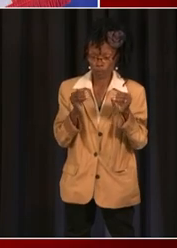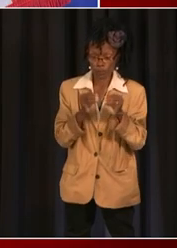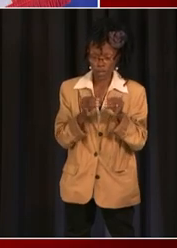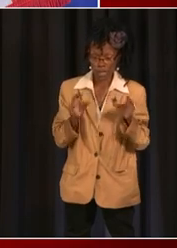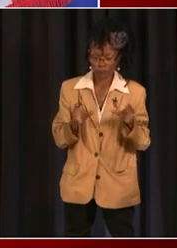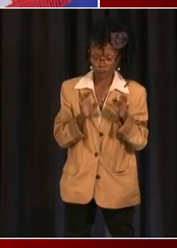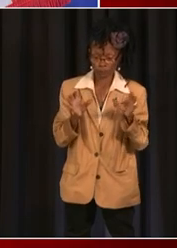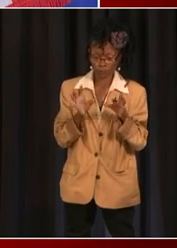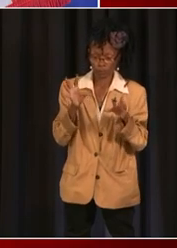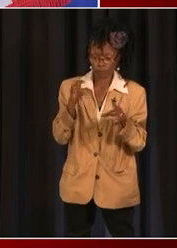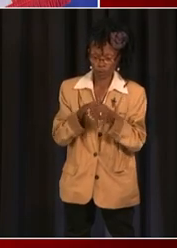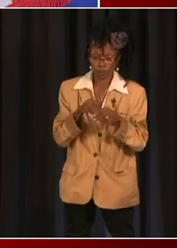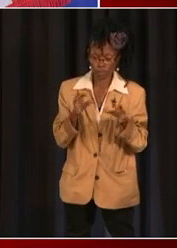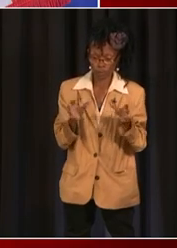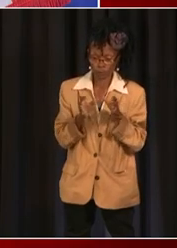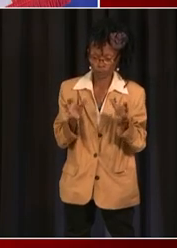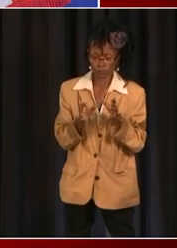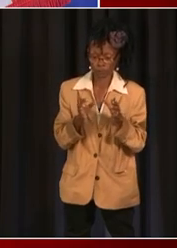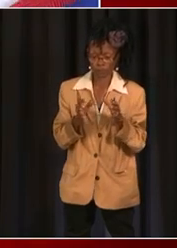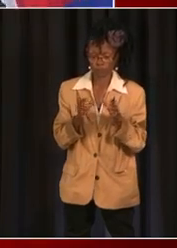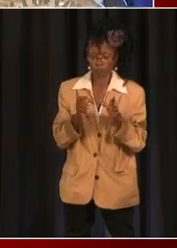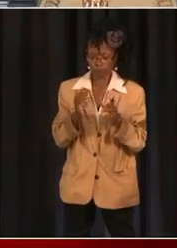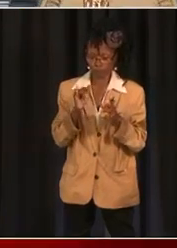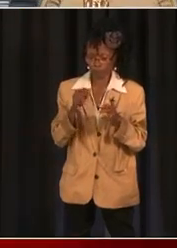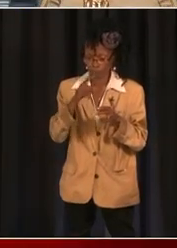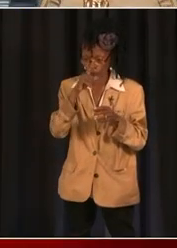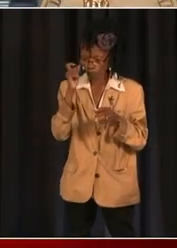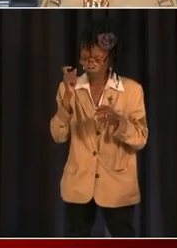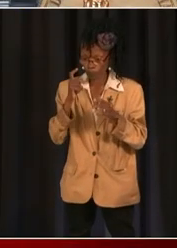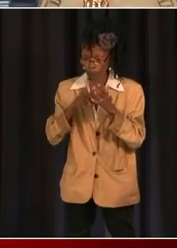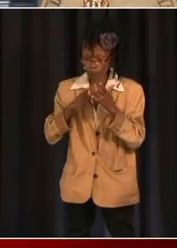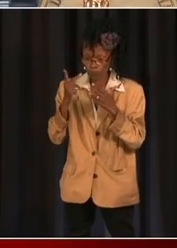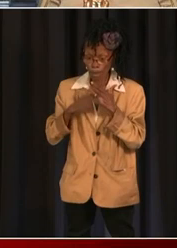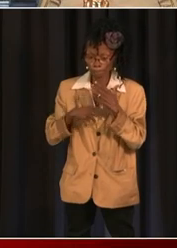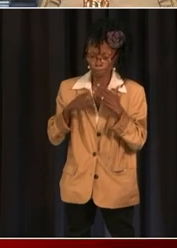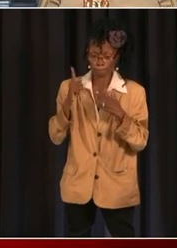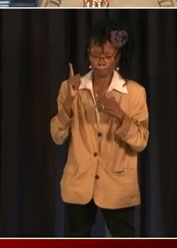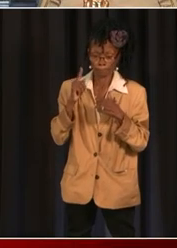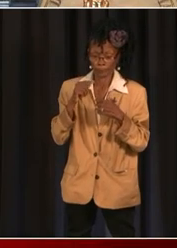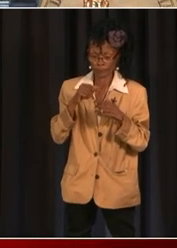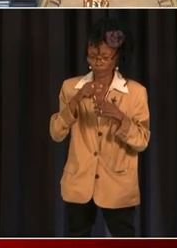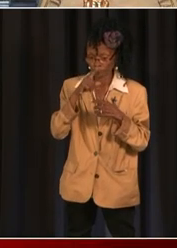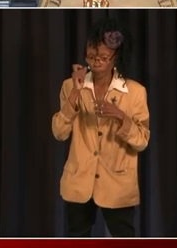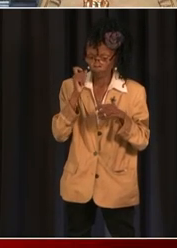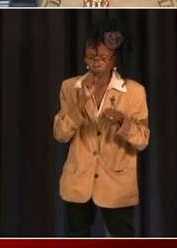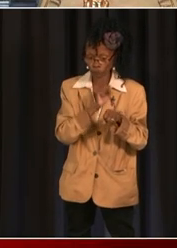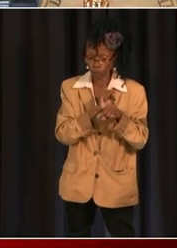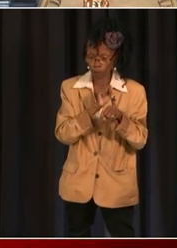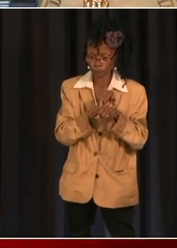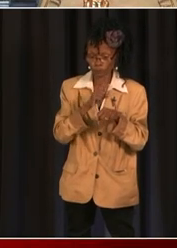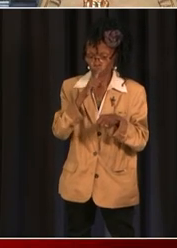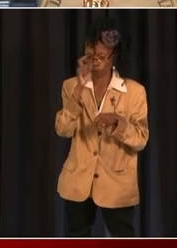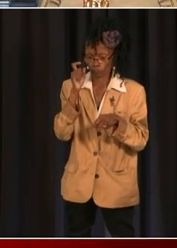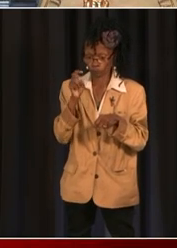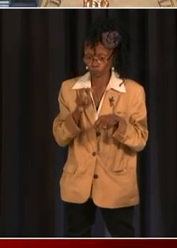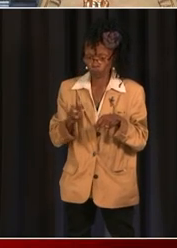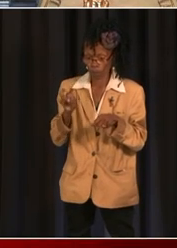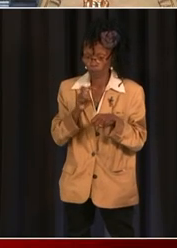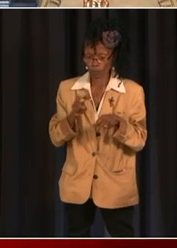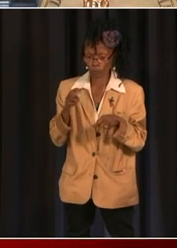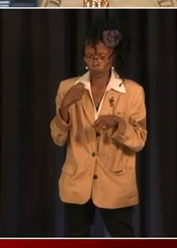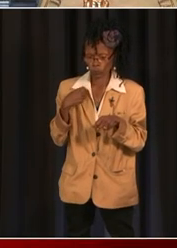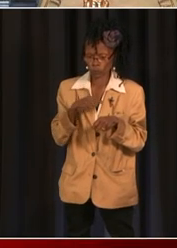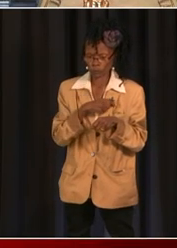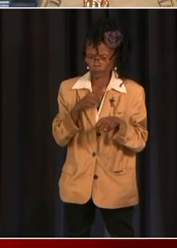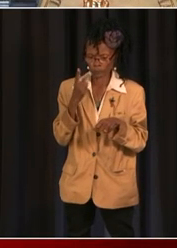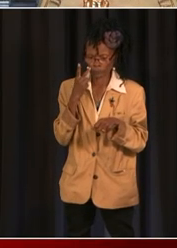saw it from summer travel to summer camp, and we see it in other parts of the country that have started school earlier,